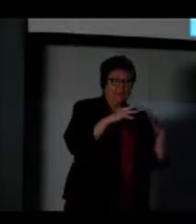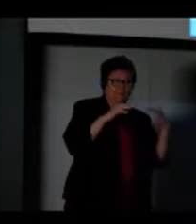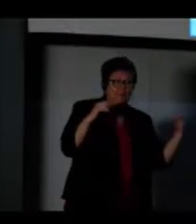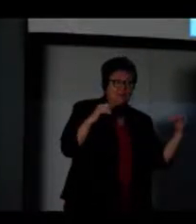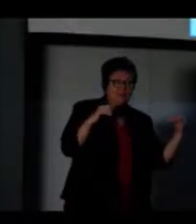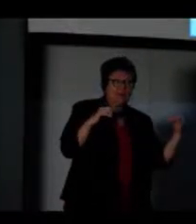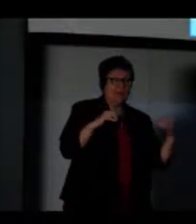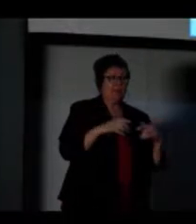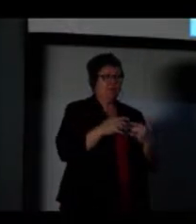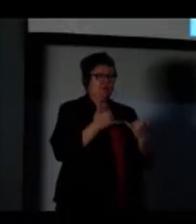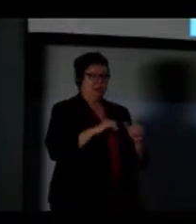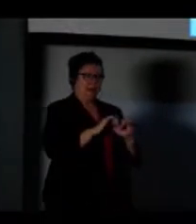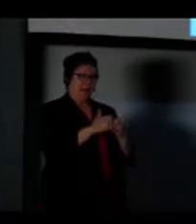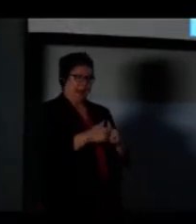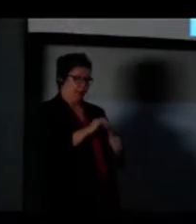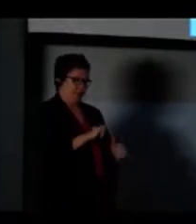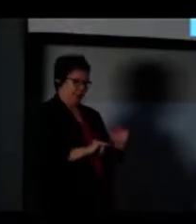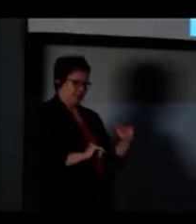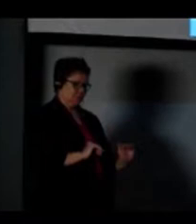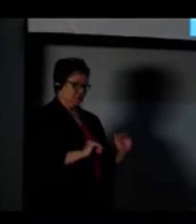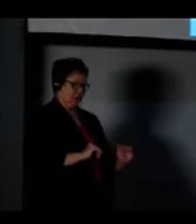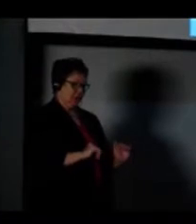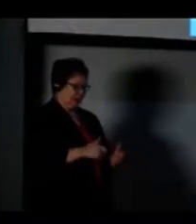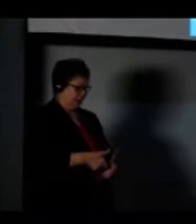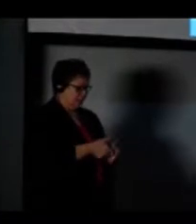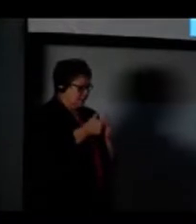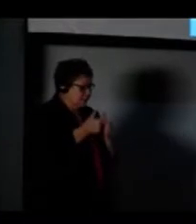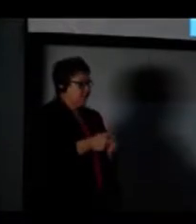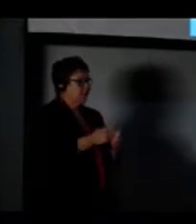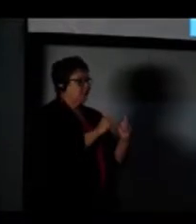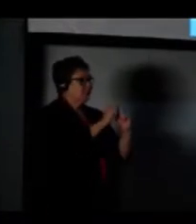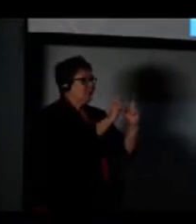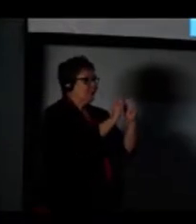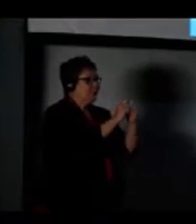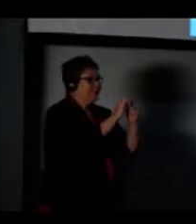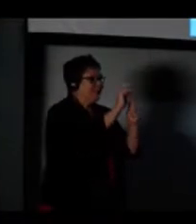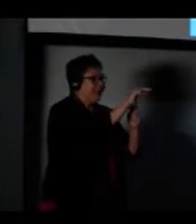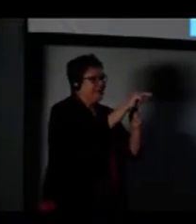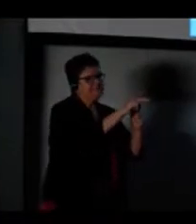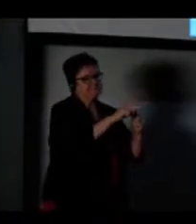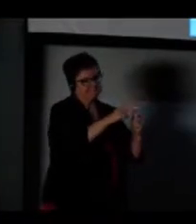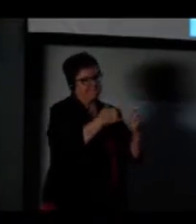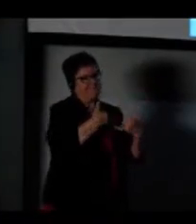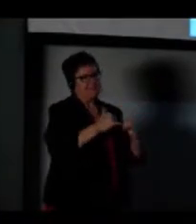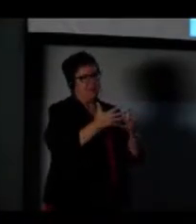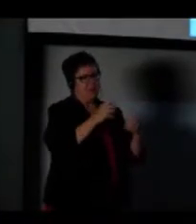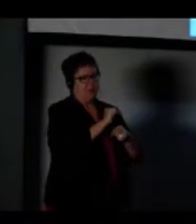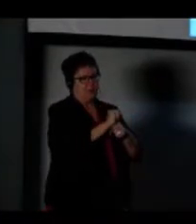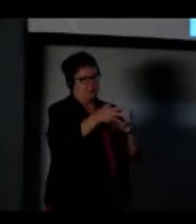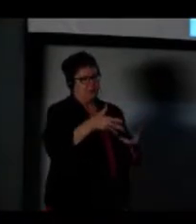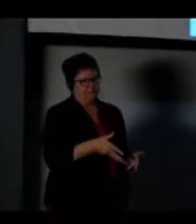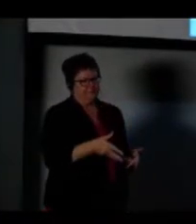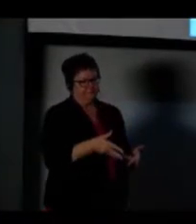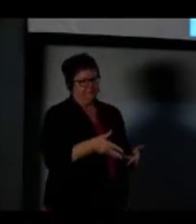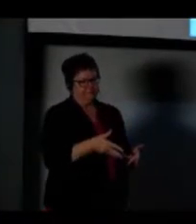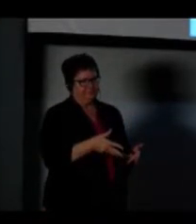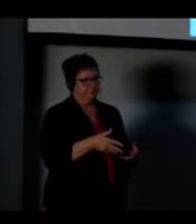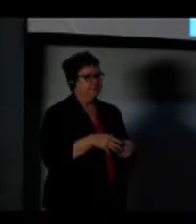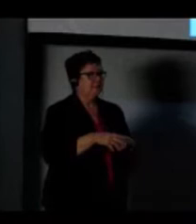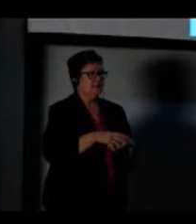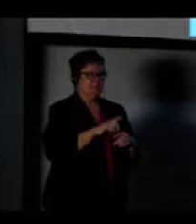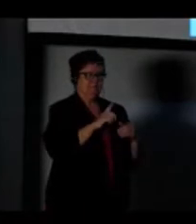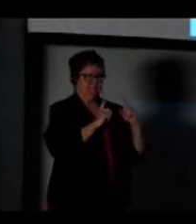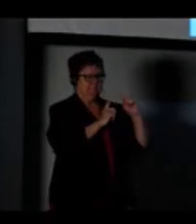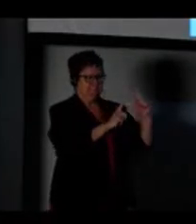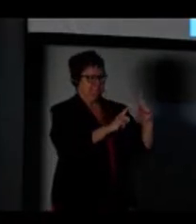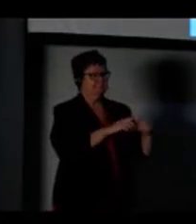child knowing about that information and being able to extract it from that museum to free that up. The other thing, of course,